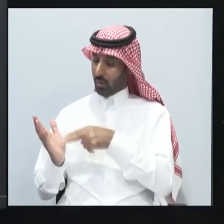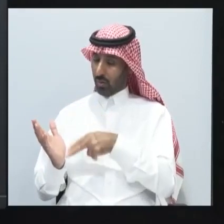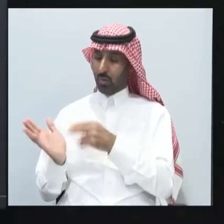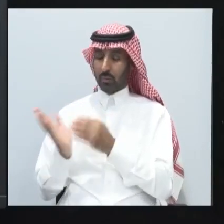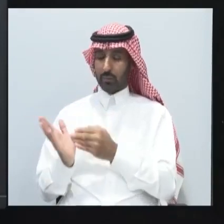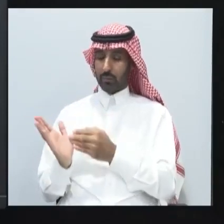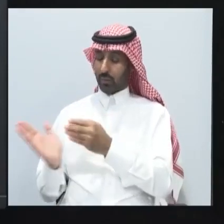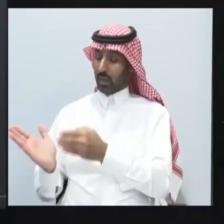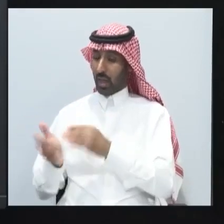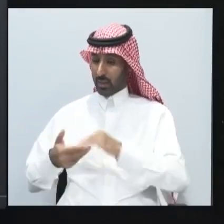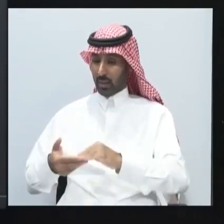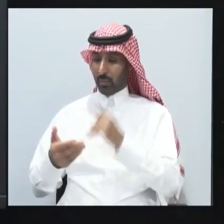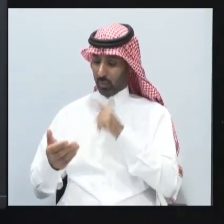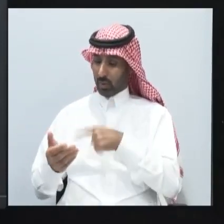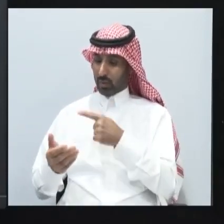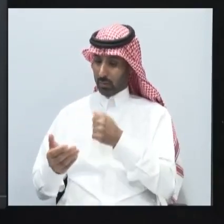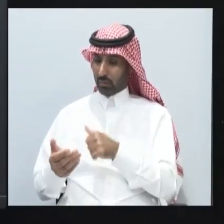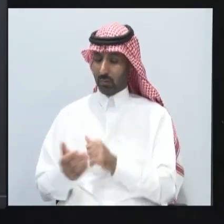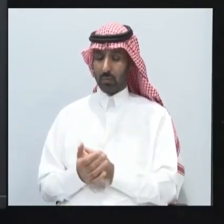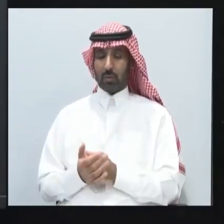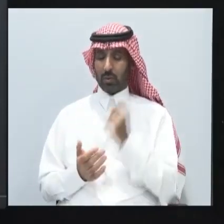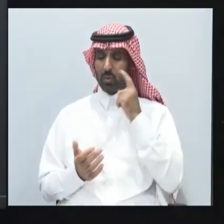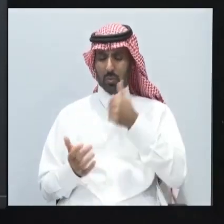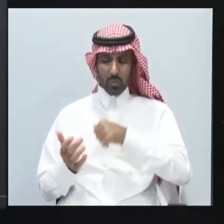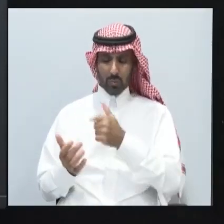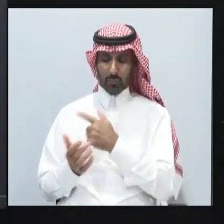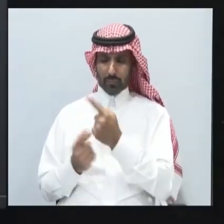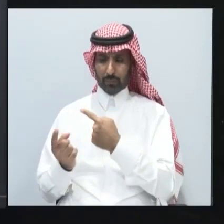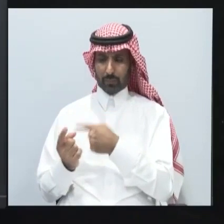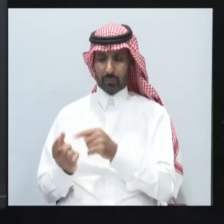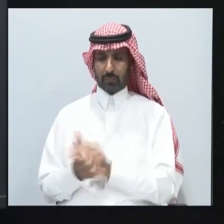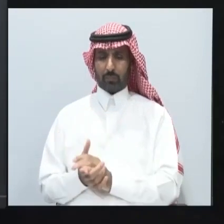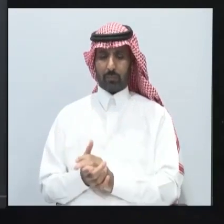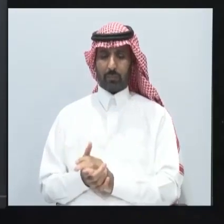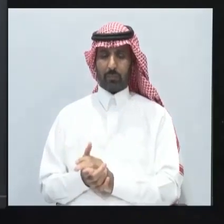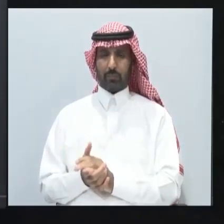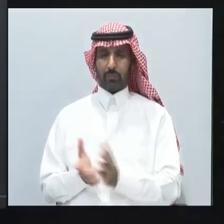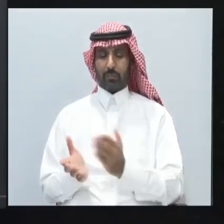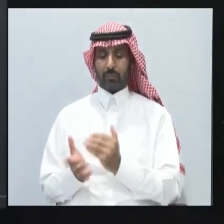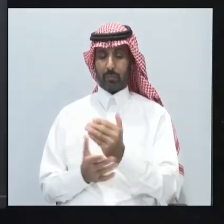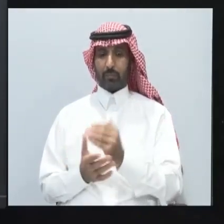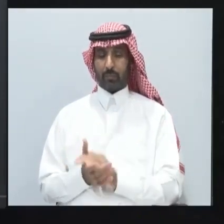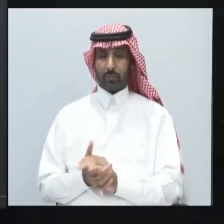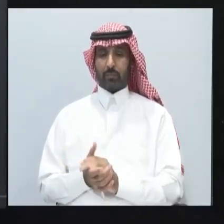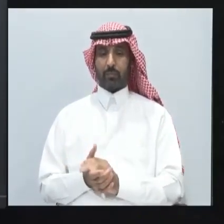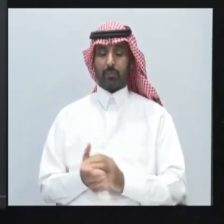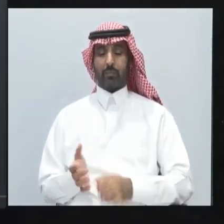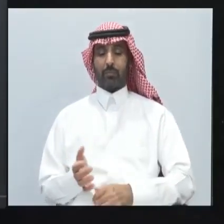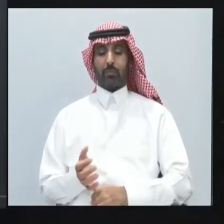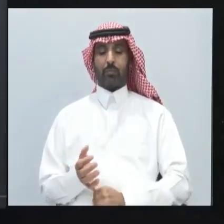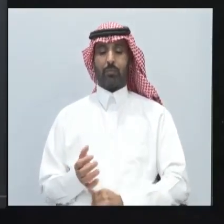to someone that can help you to ask for their opinions. You can ask them to take also their time by correcting and